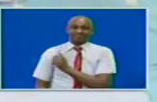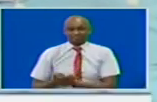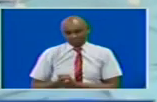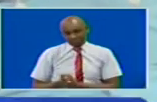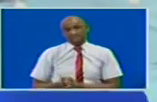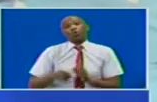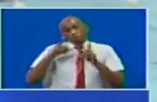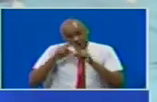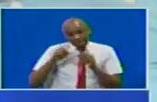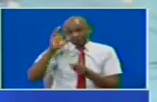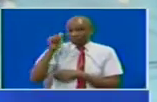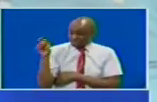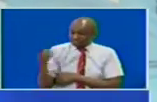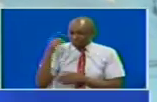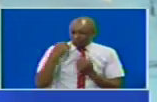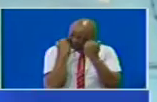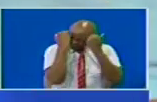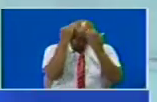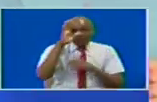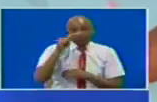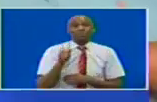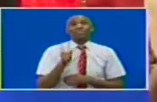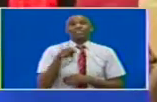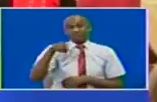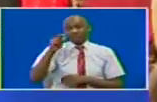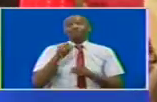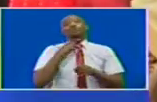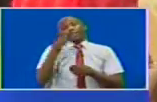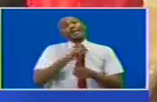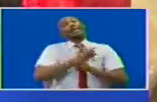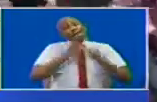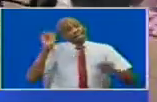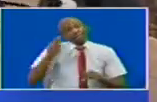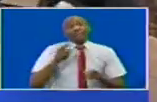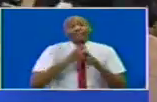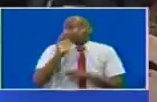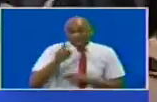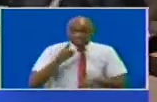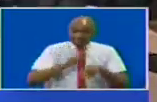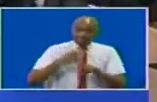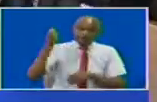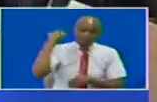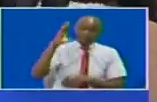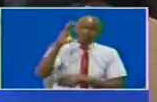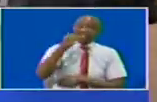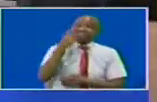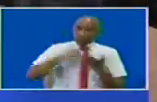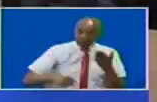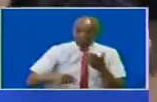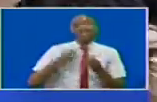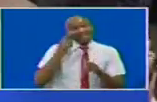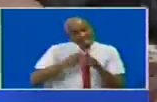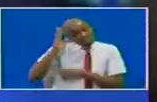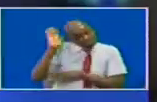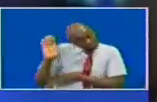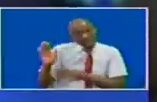Murkomen's statement comes amid public pressure for the senator to come clean on the NYS saga after former CS Anne Waiguru adversely